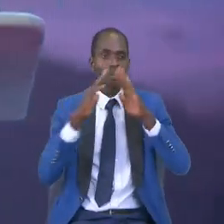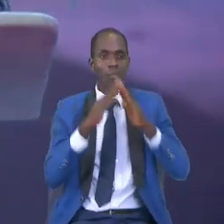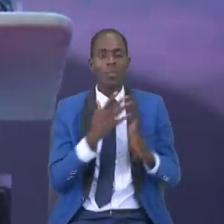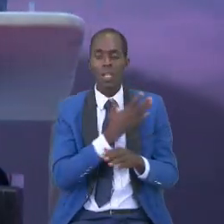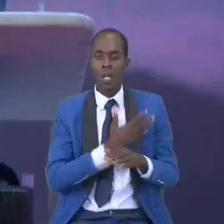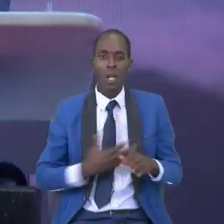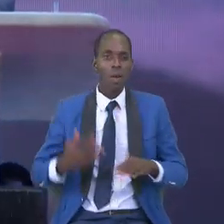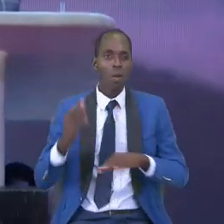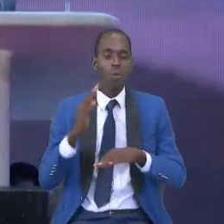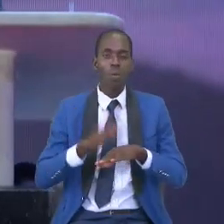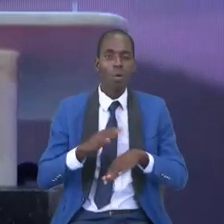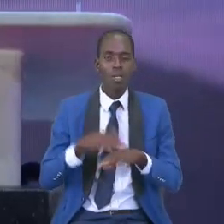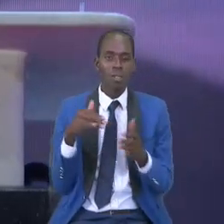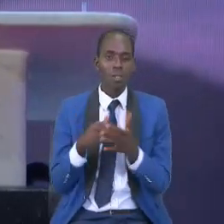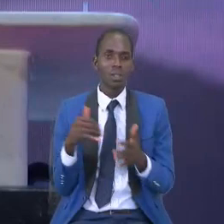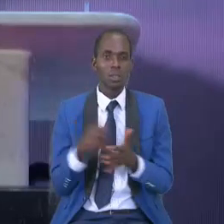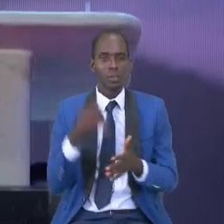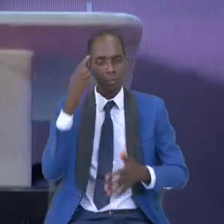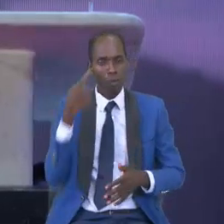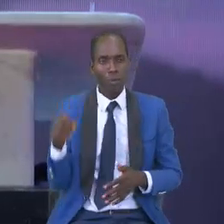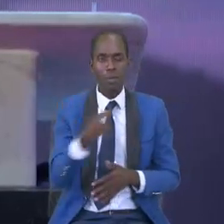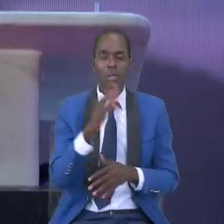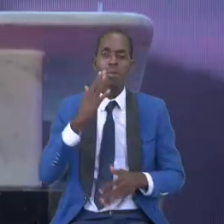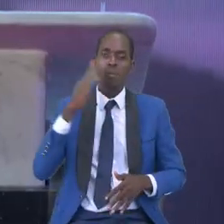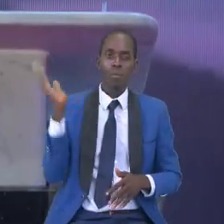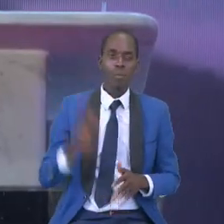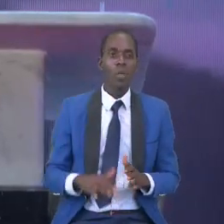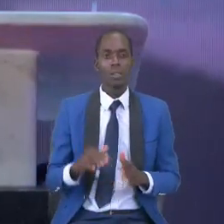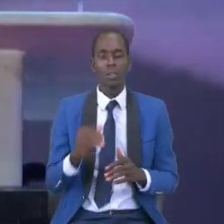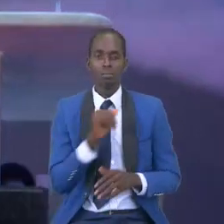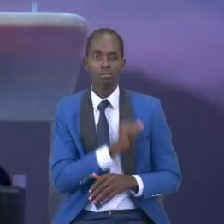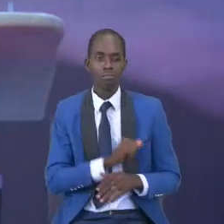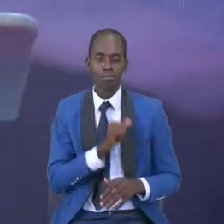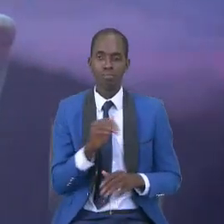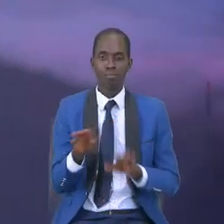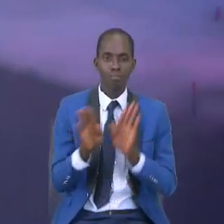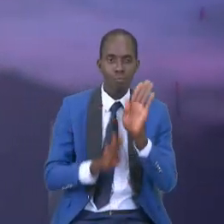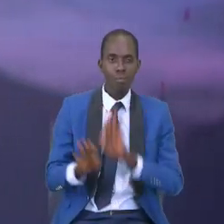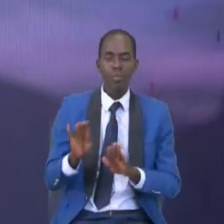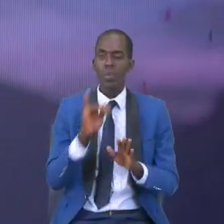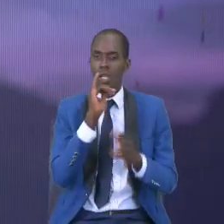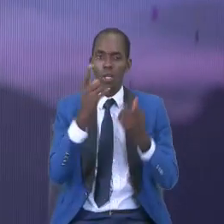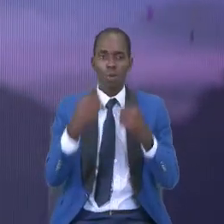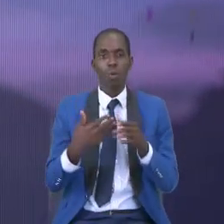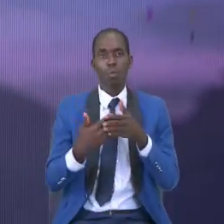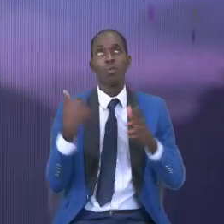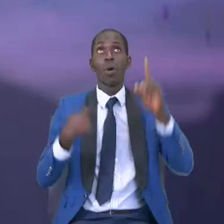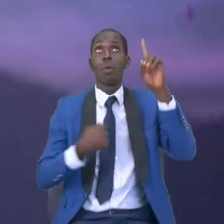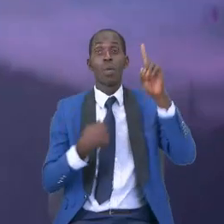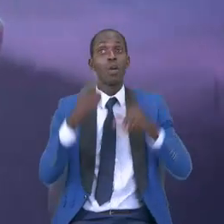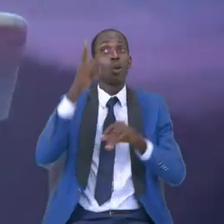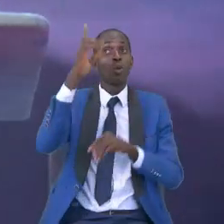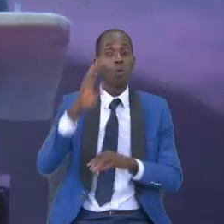it, for their wickedness is come up before me. He didn't send an angel. He sent Jonah. He